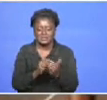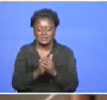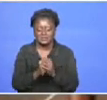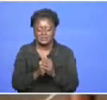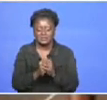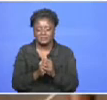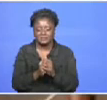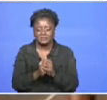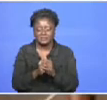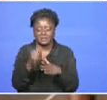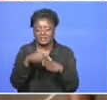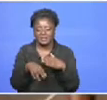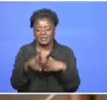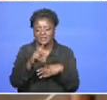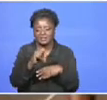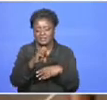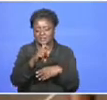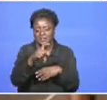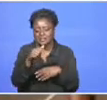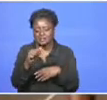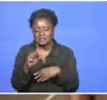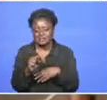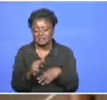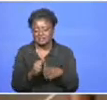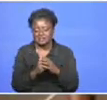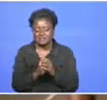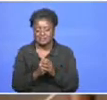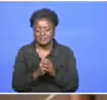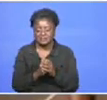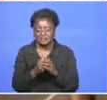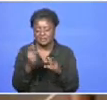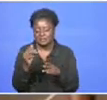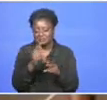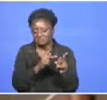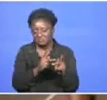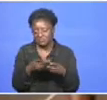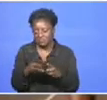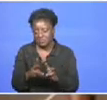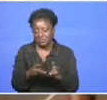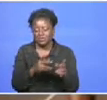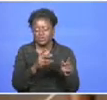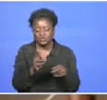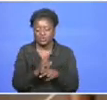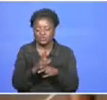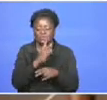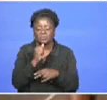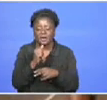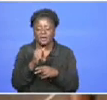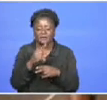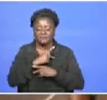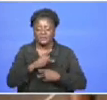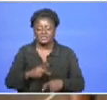Regeneration in Houston, Texas. Dry needling is a technique used by physical therapists and sports medicine